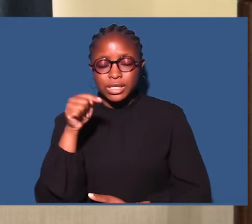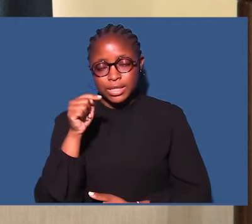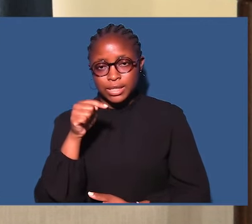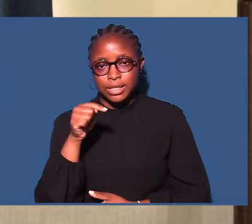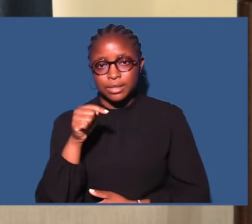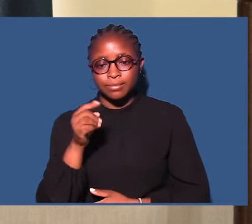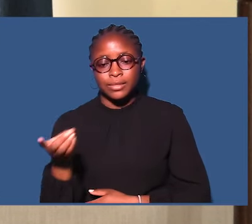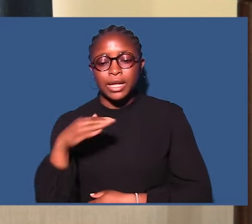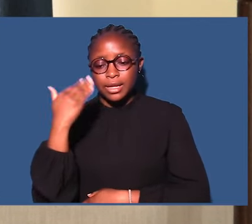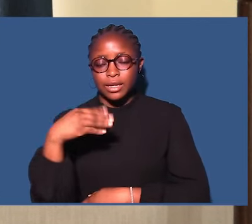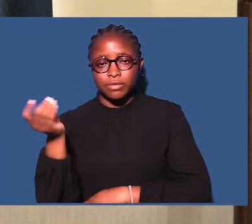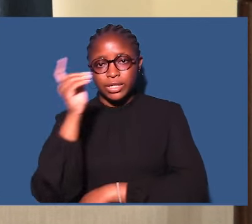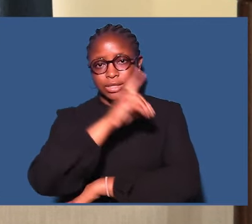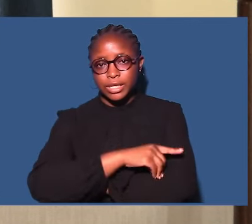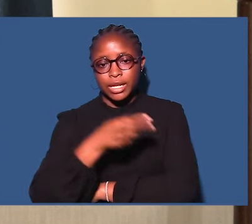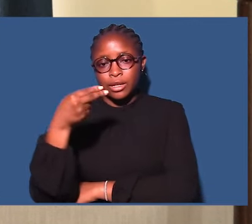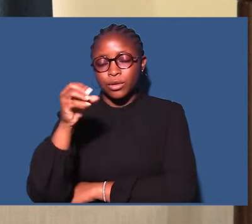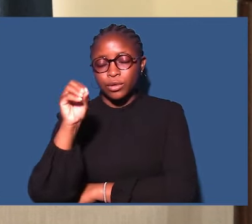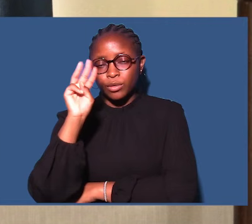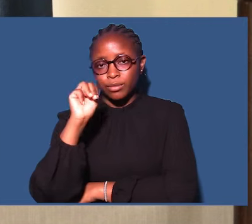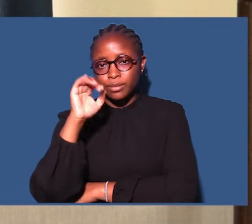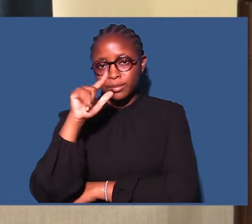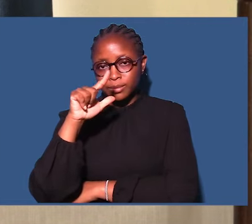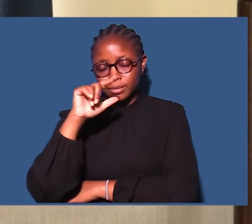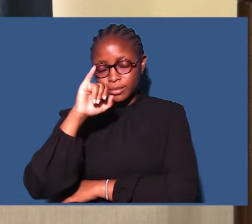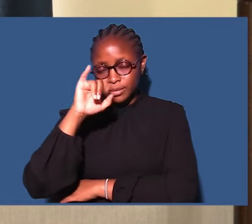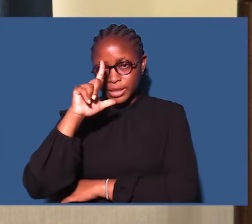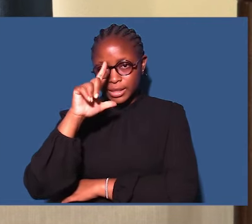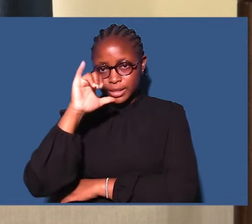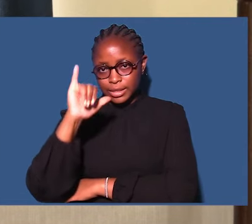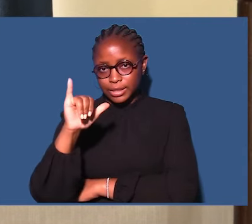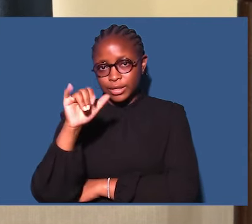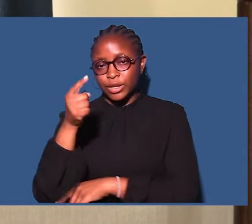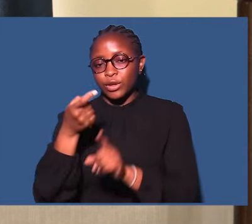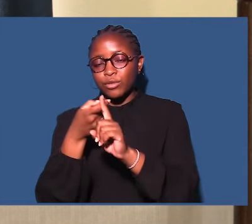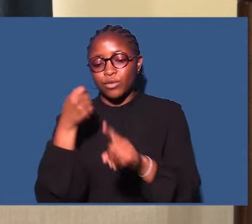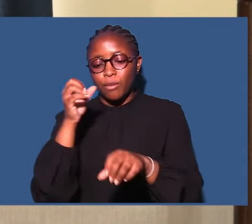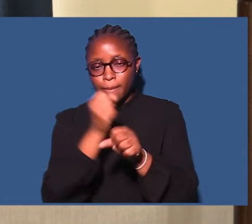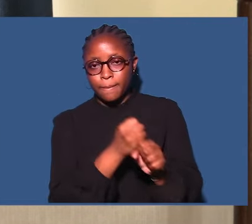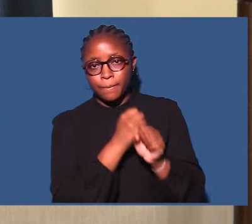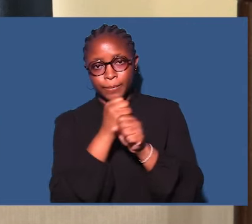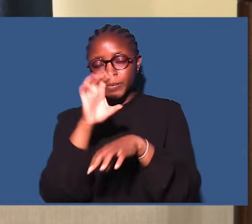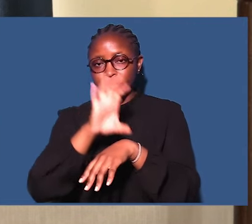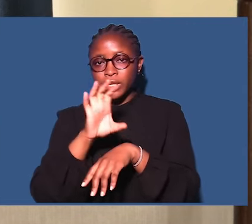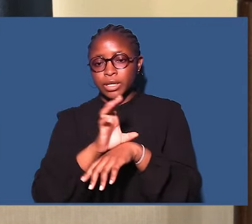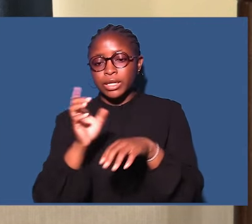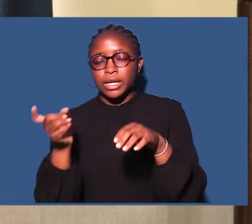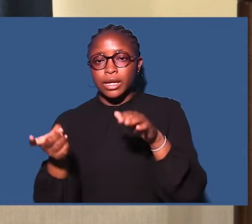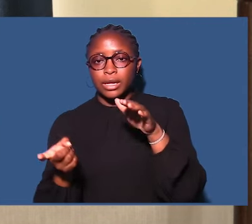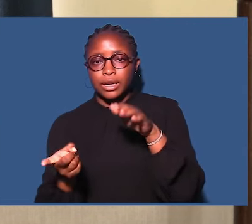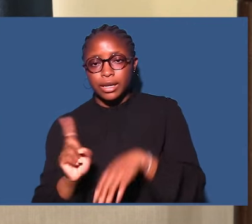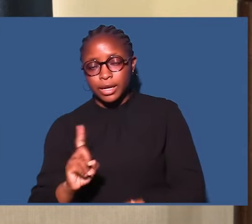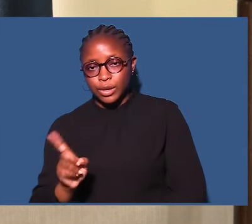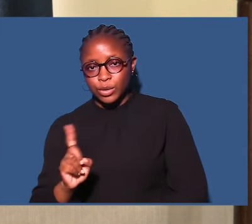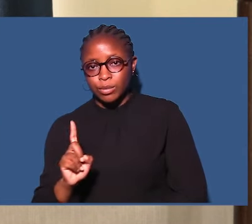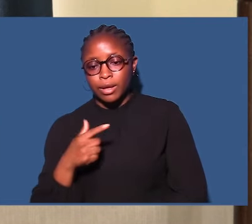homilies from All Saints Cathedral, Nairobi. And my name is